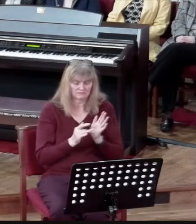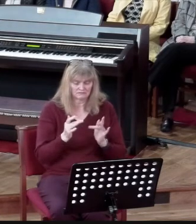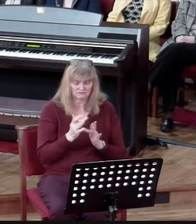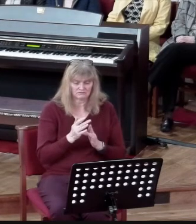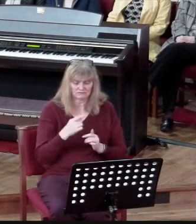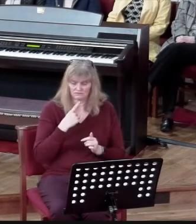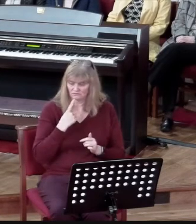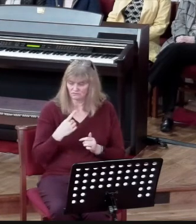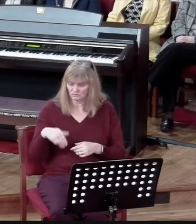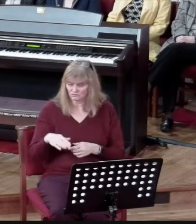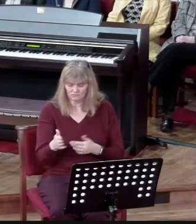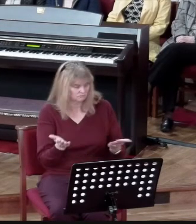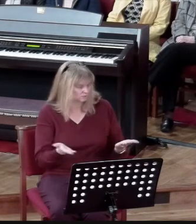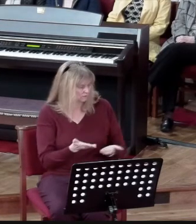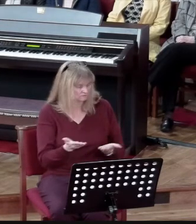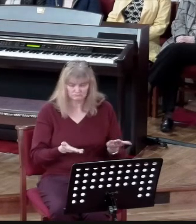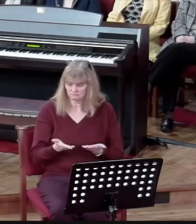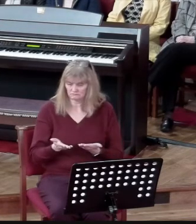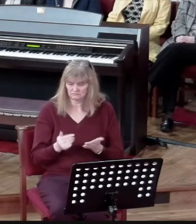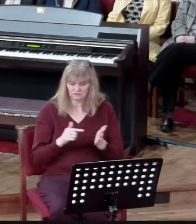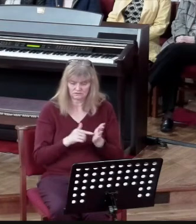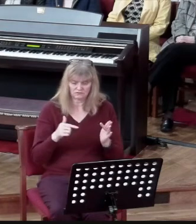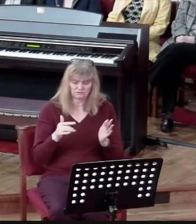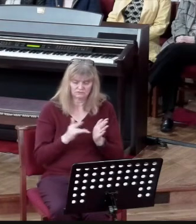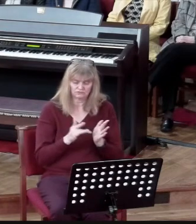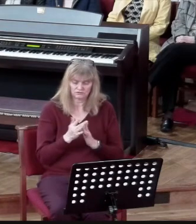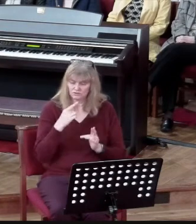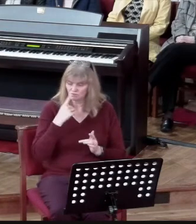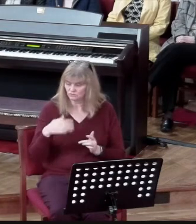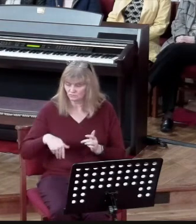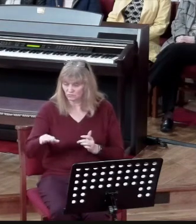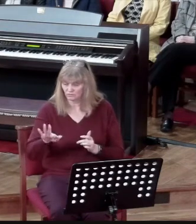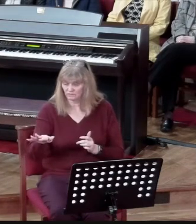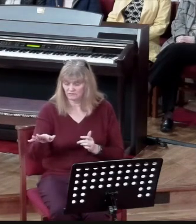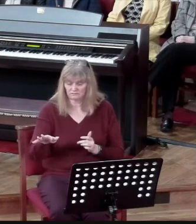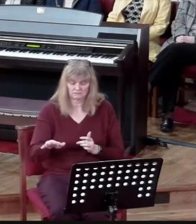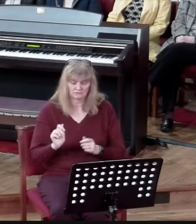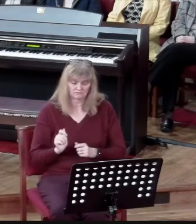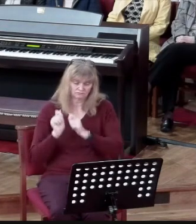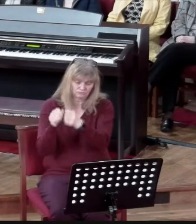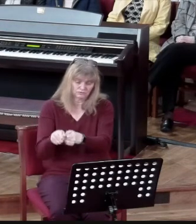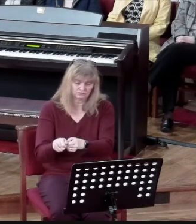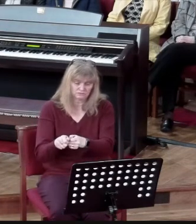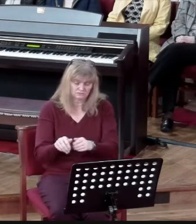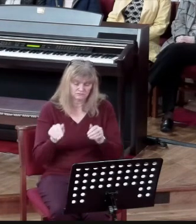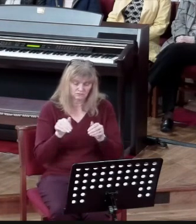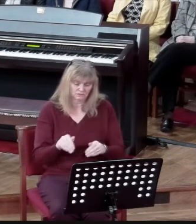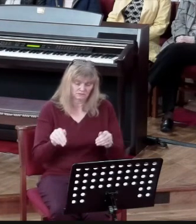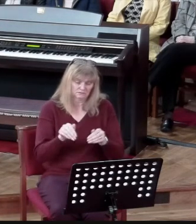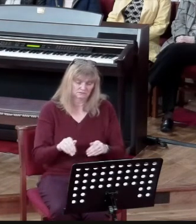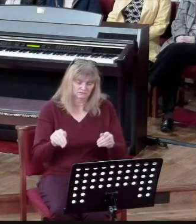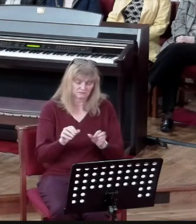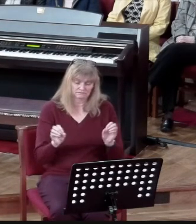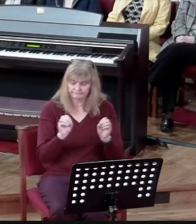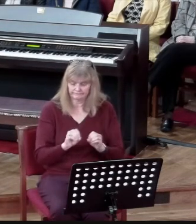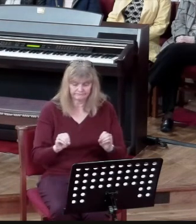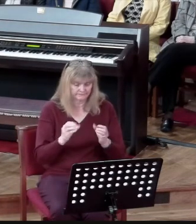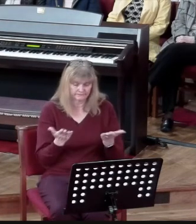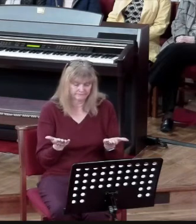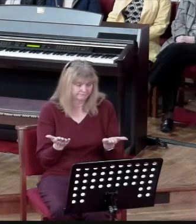Jesus had told them to go. But they've been at a loose end when they got to Galilee. They've been waiting and nothing's been